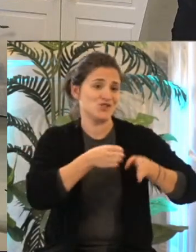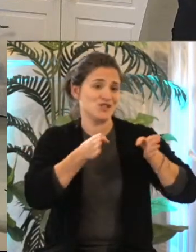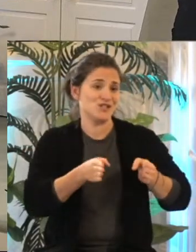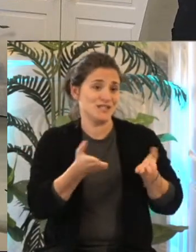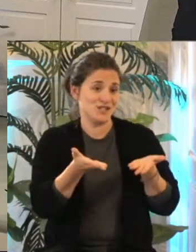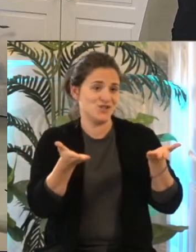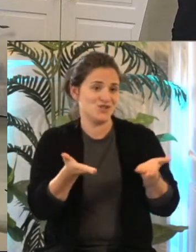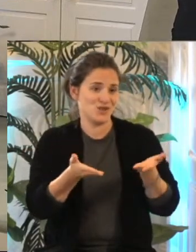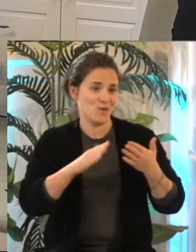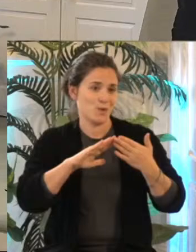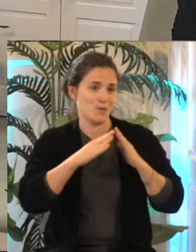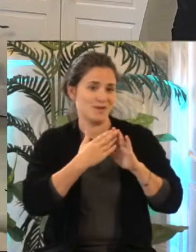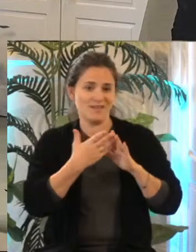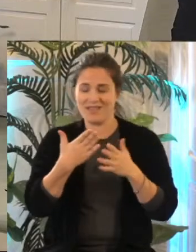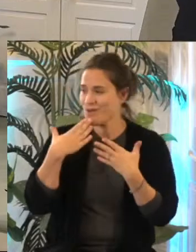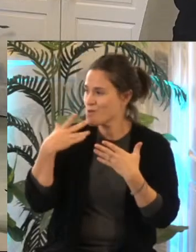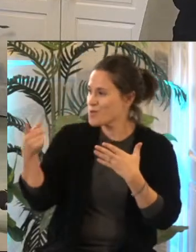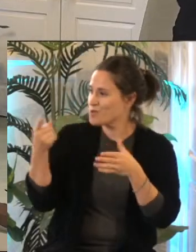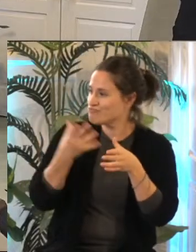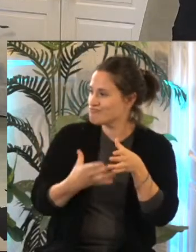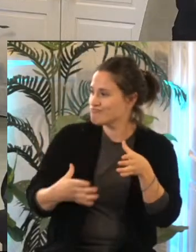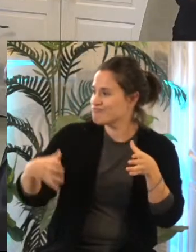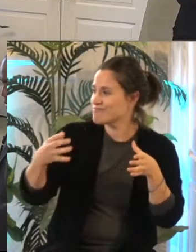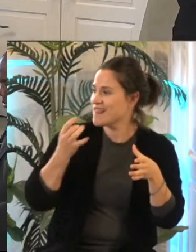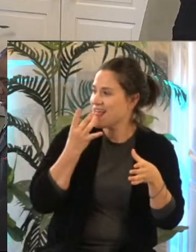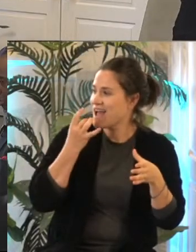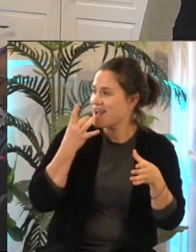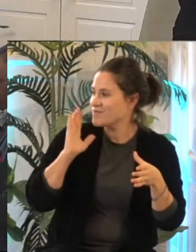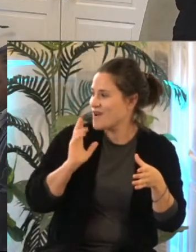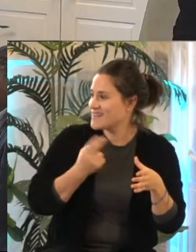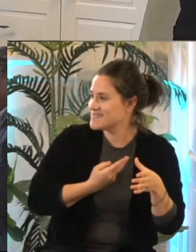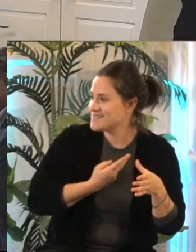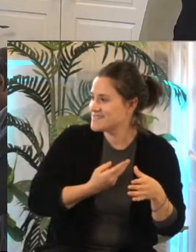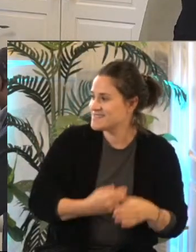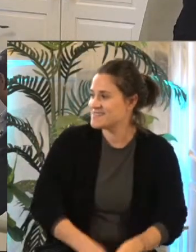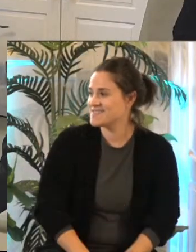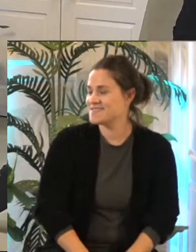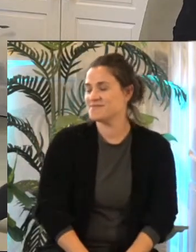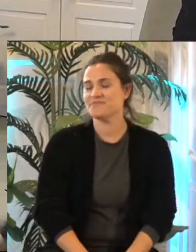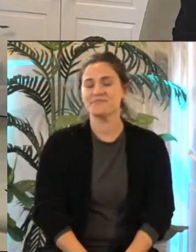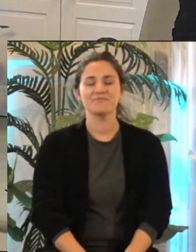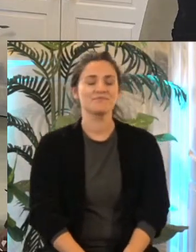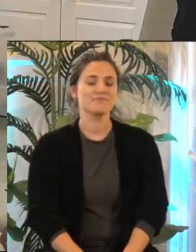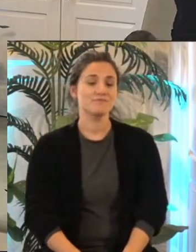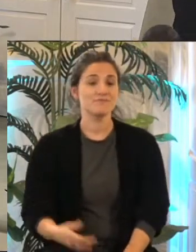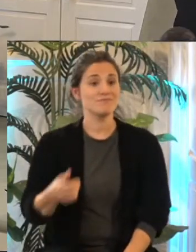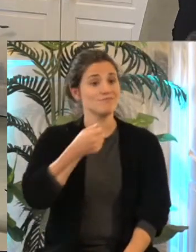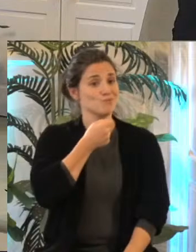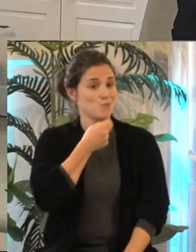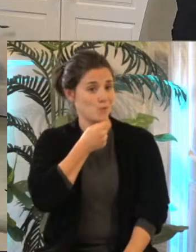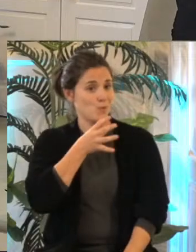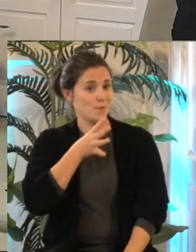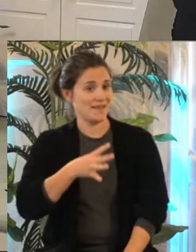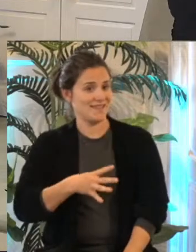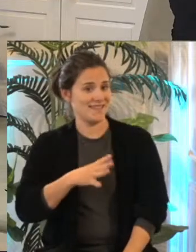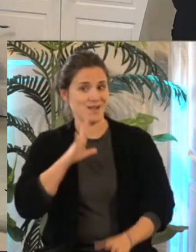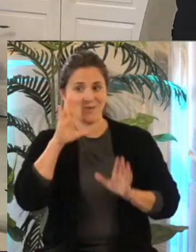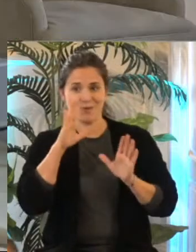you lighting our chalice this morning, Catherine. Thank you. Thank you. Good morning. Thank